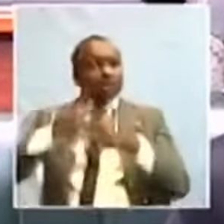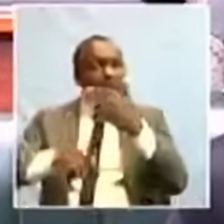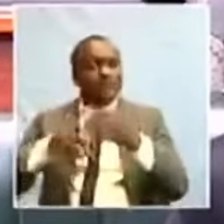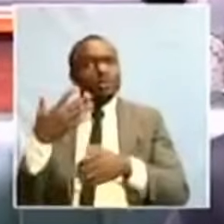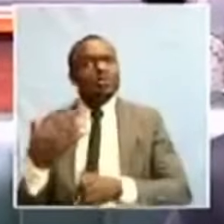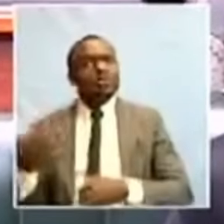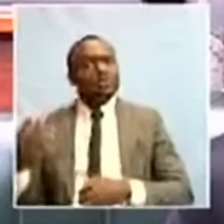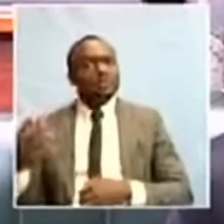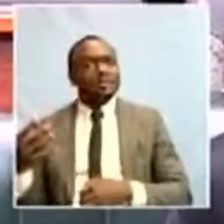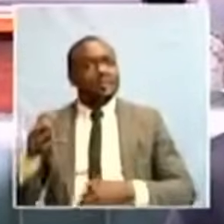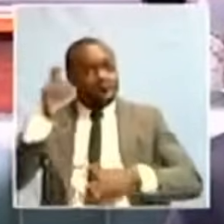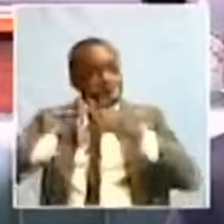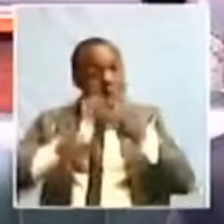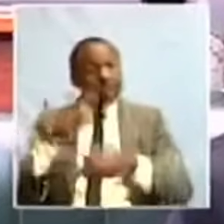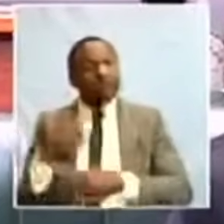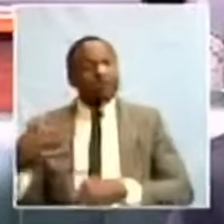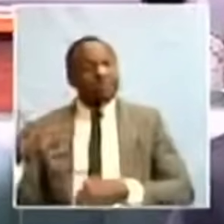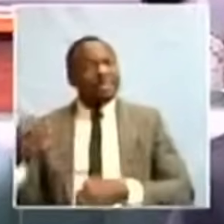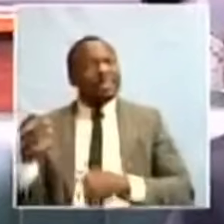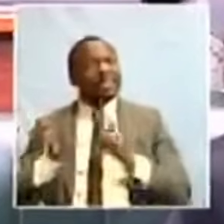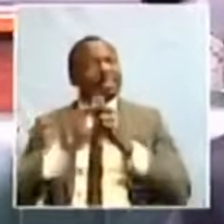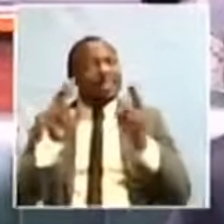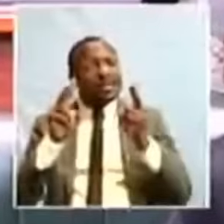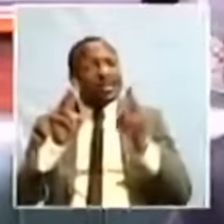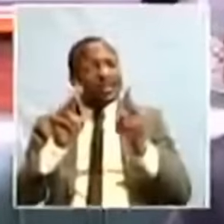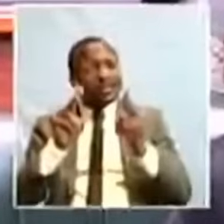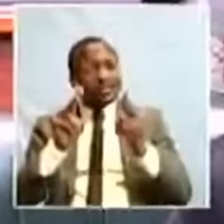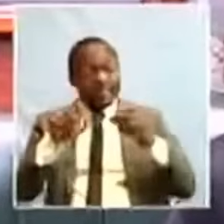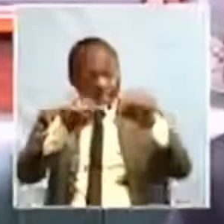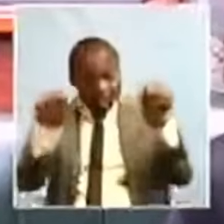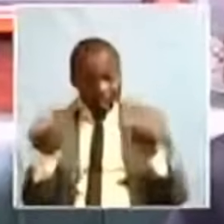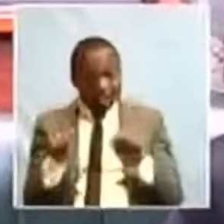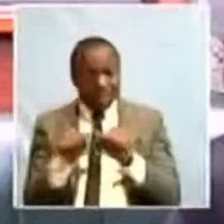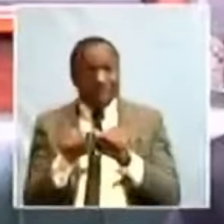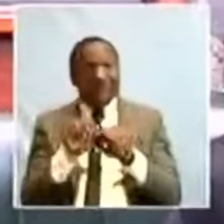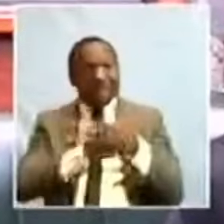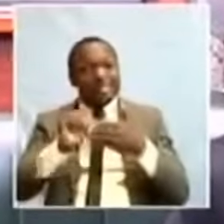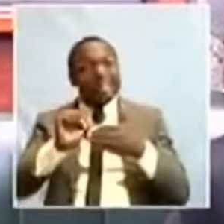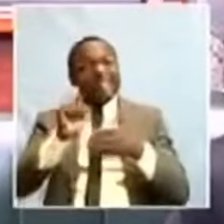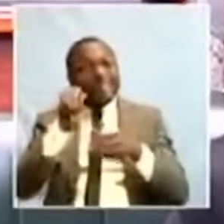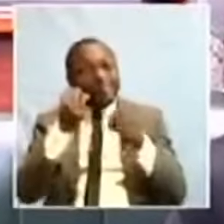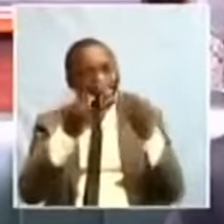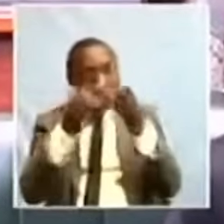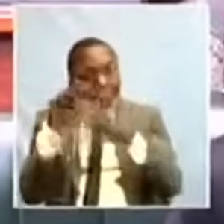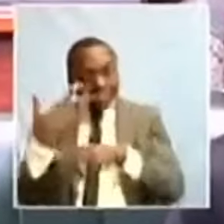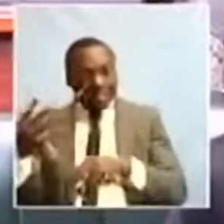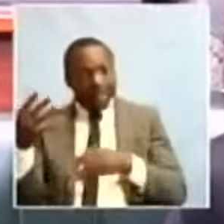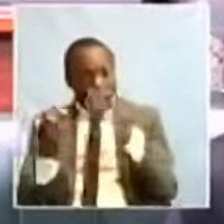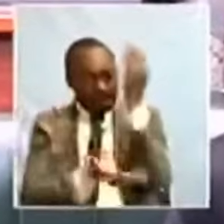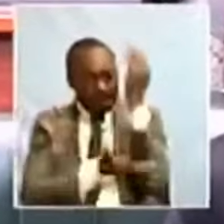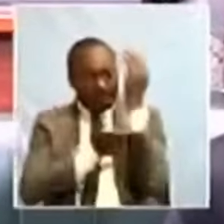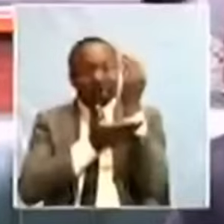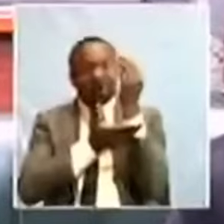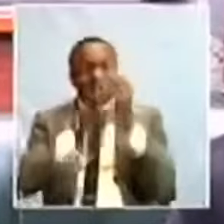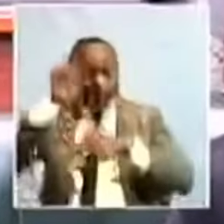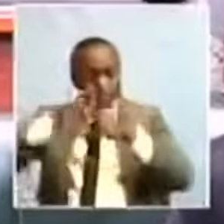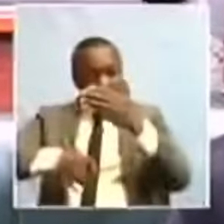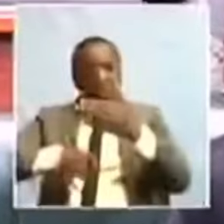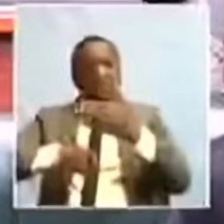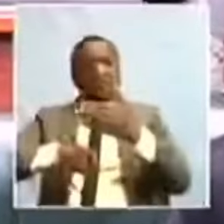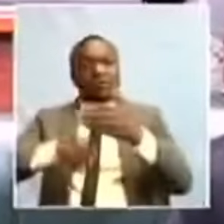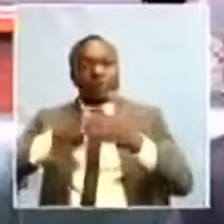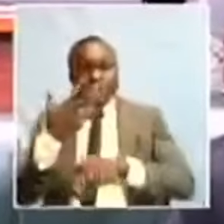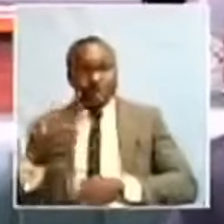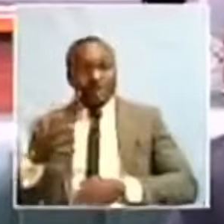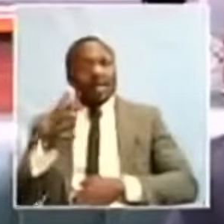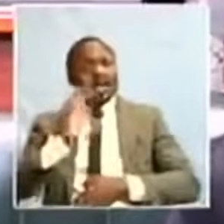living. Cost of living is a very general statement. There are many things that improve on the cost of living. Even